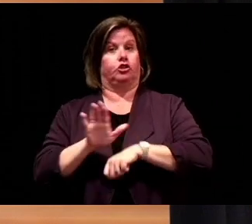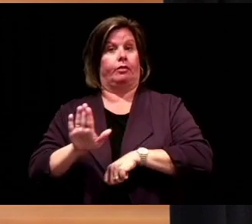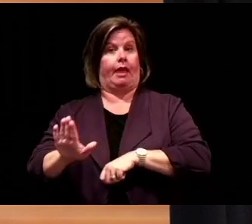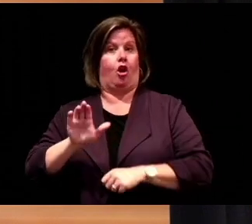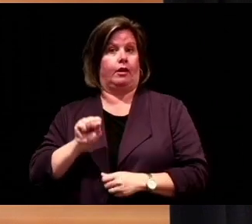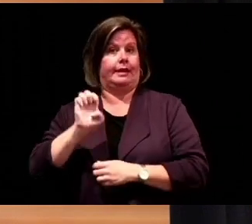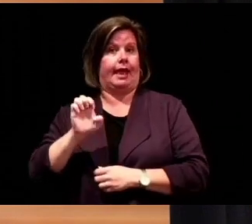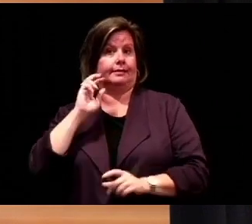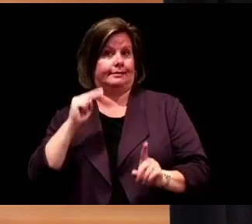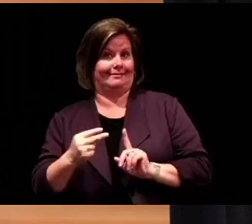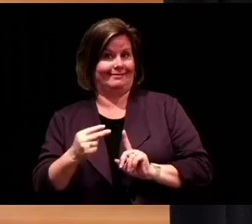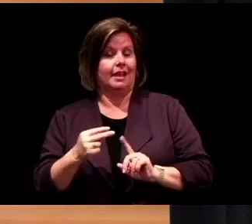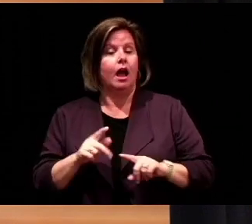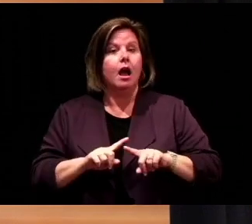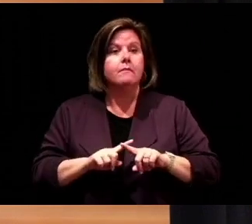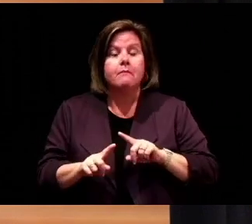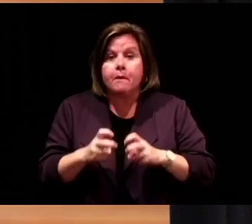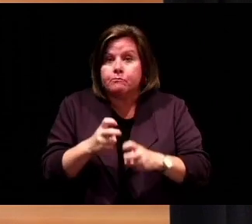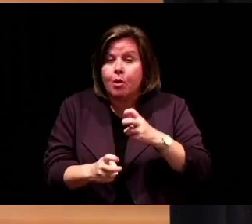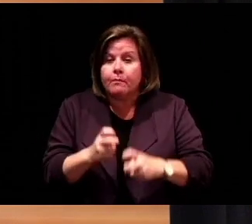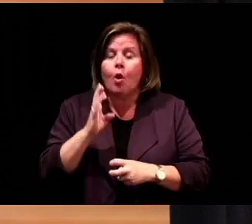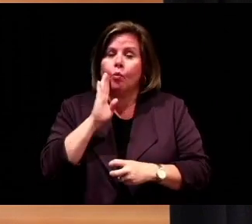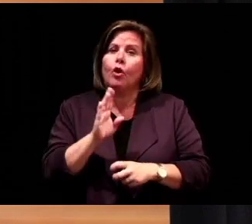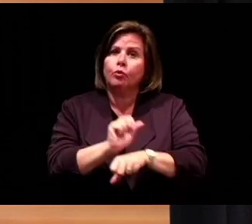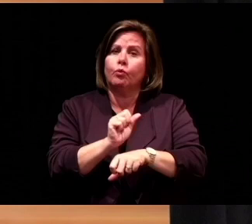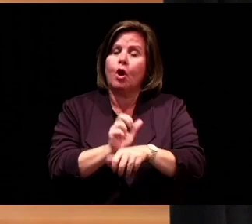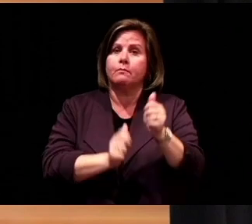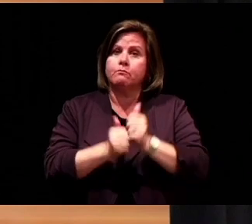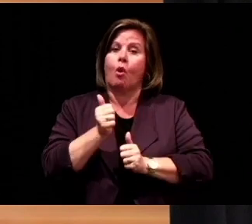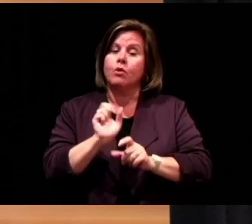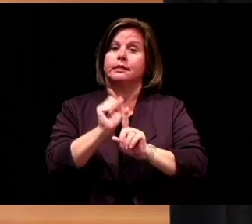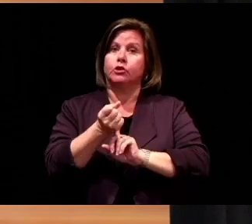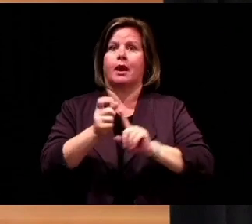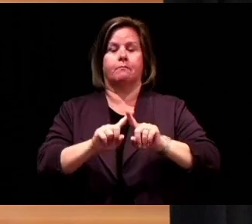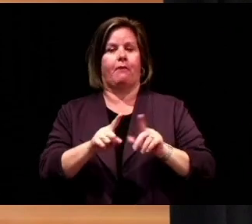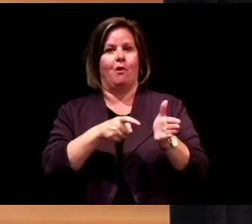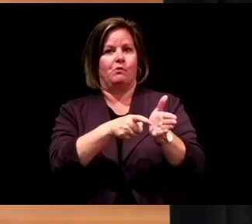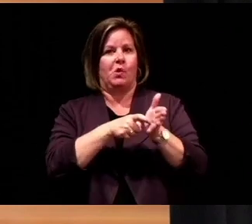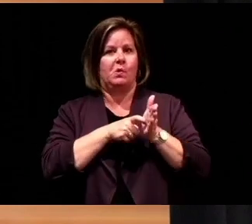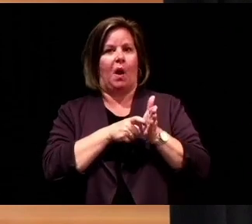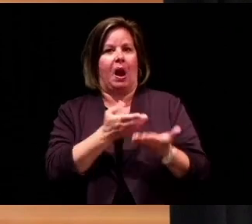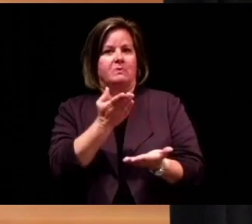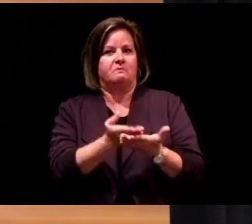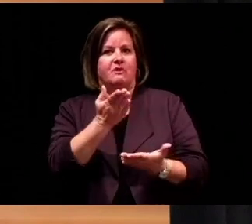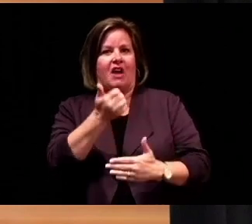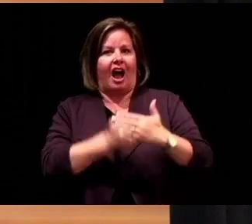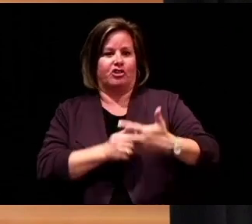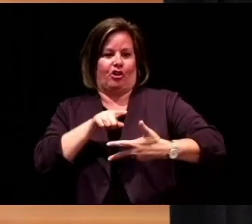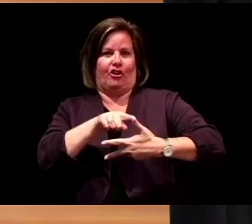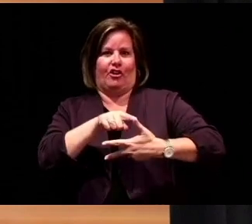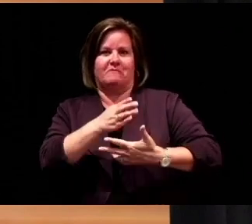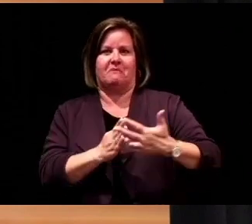legitimate, non-discriminatory interest? What did they say? Basically, the complaint said that there wasn't any. That was their